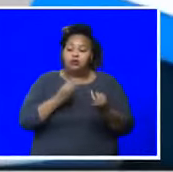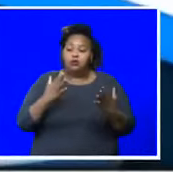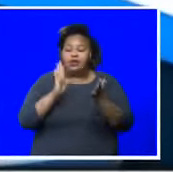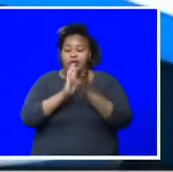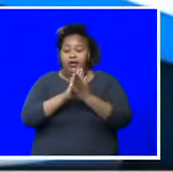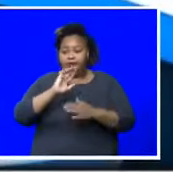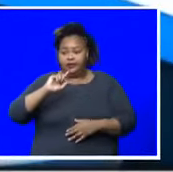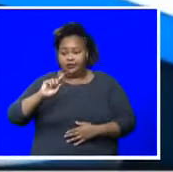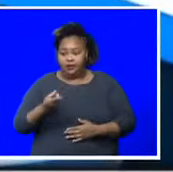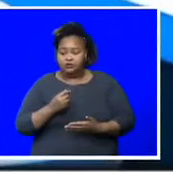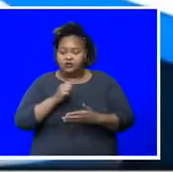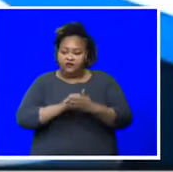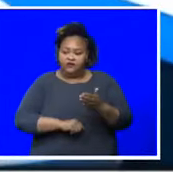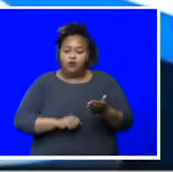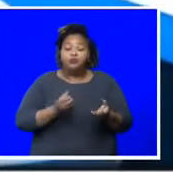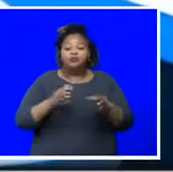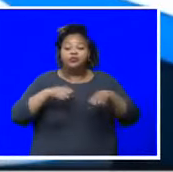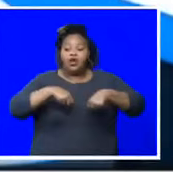letahlukene.